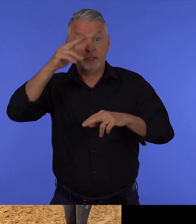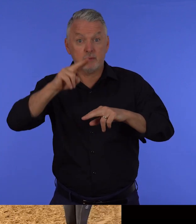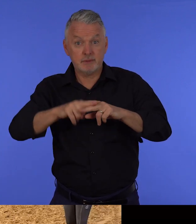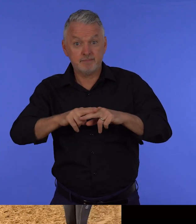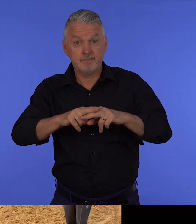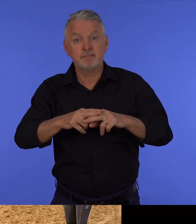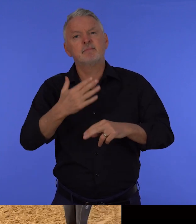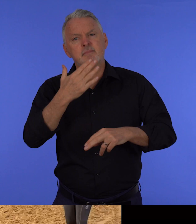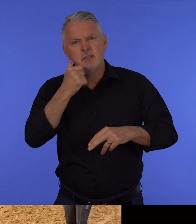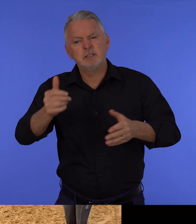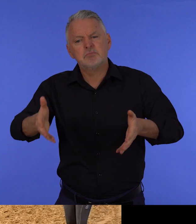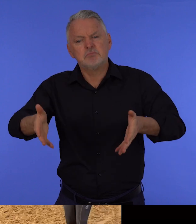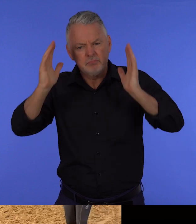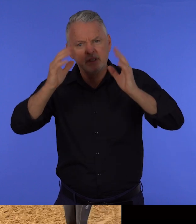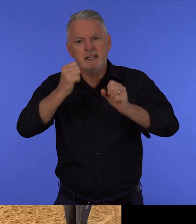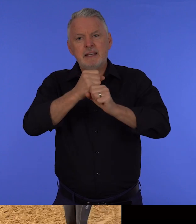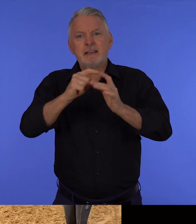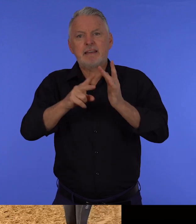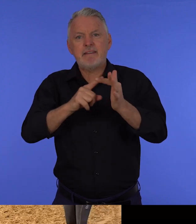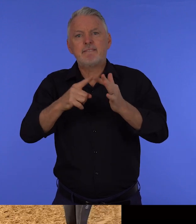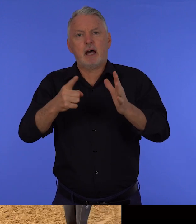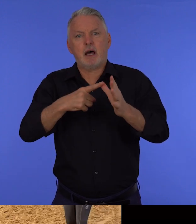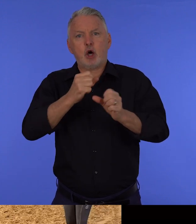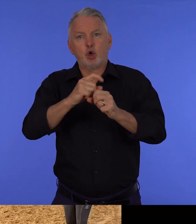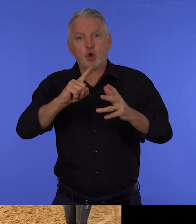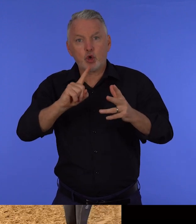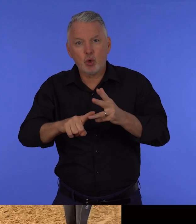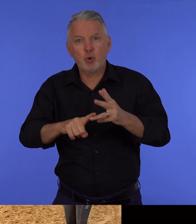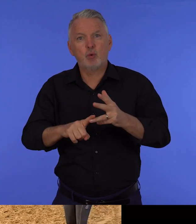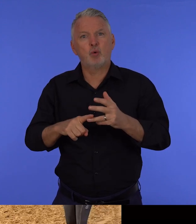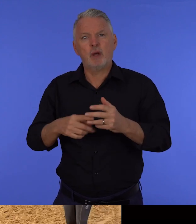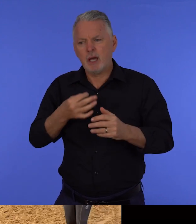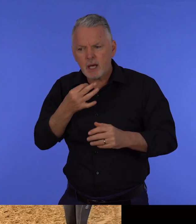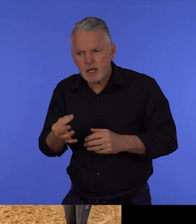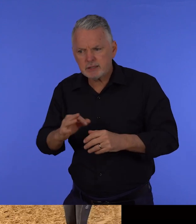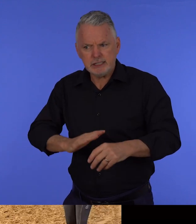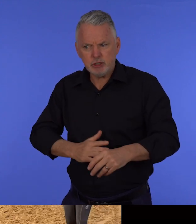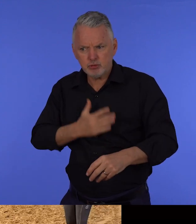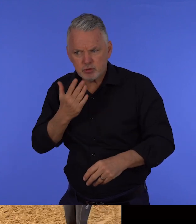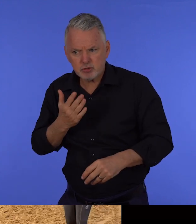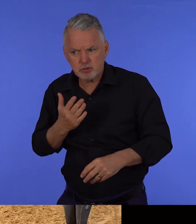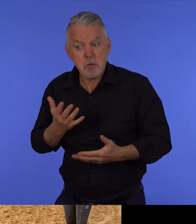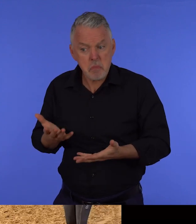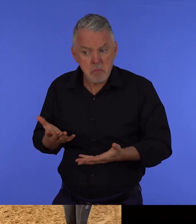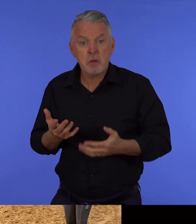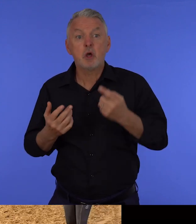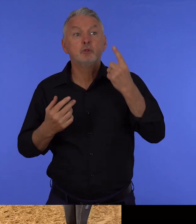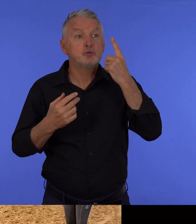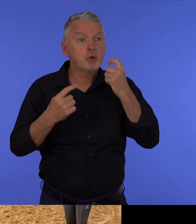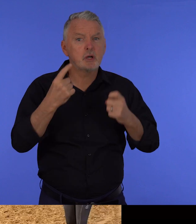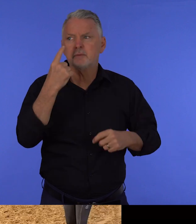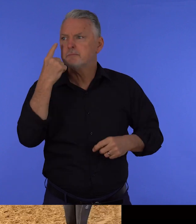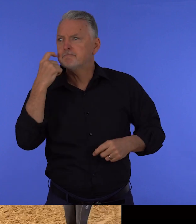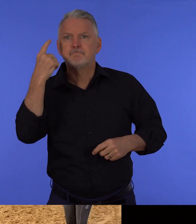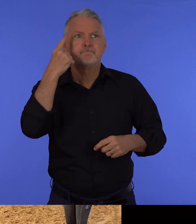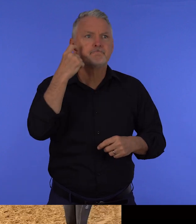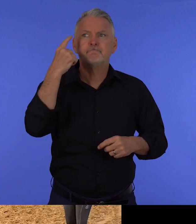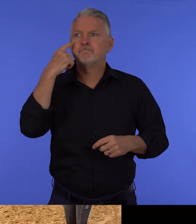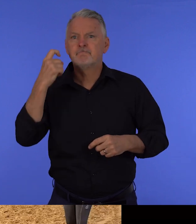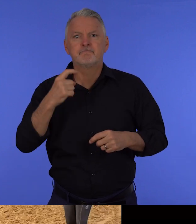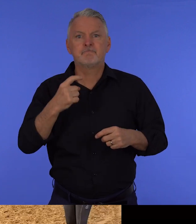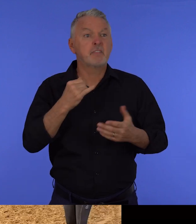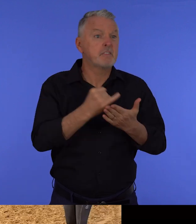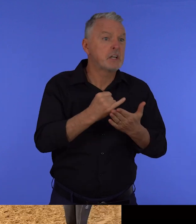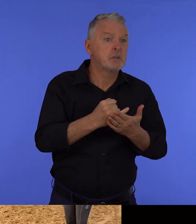any advice for parents, it's give things a go, work from their interests, try things. If they